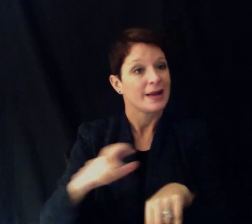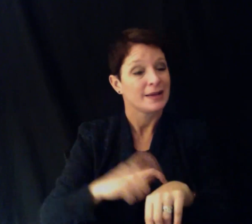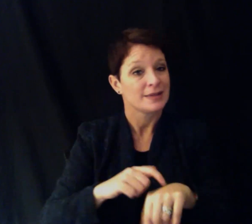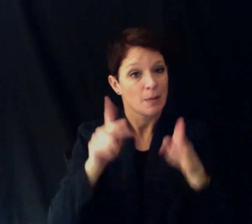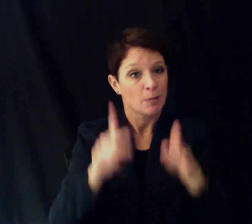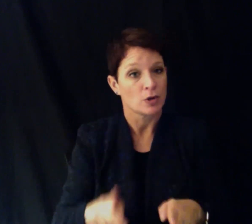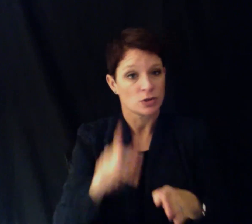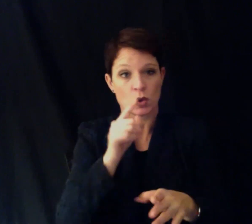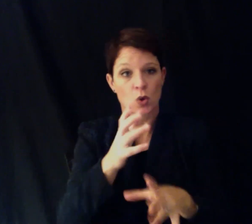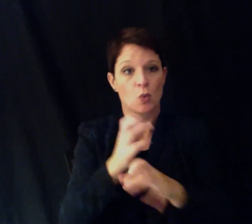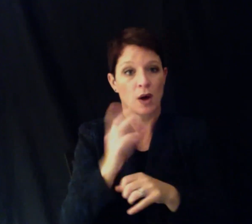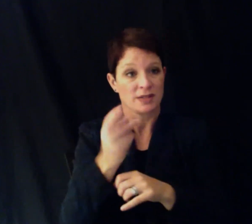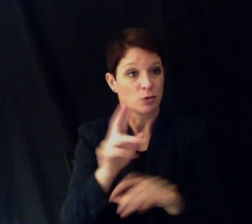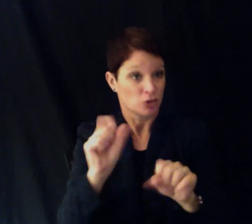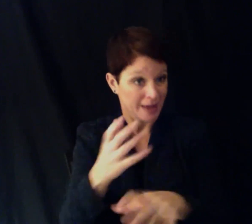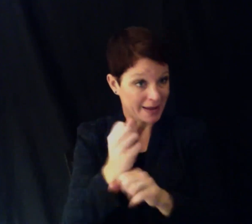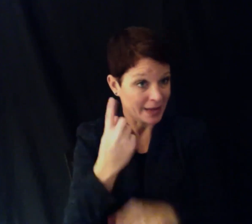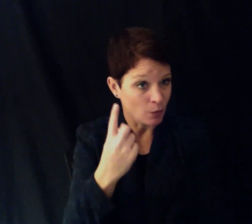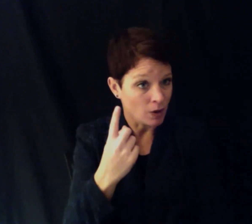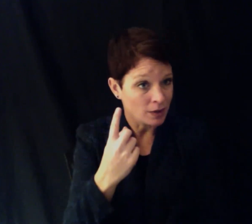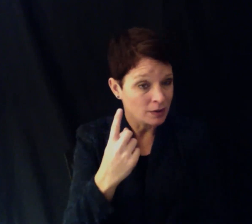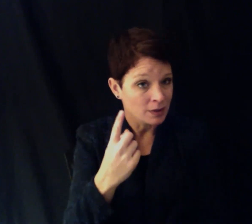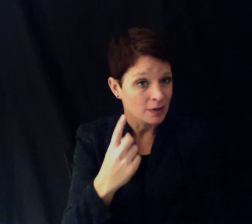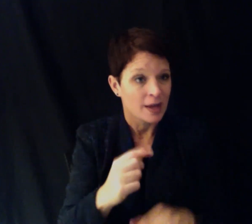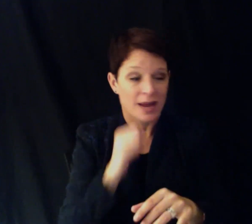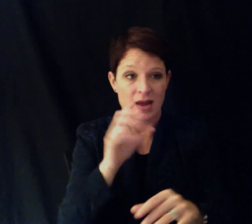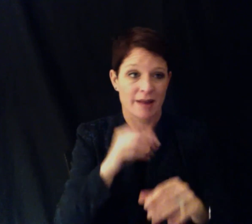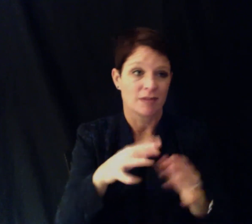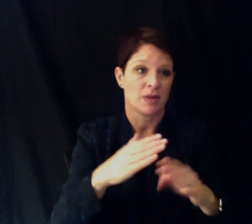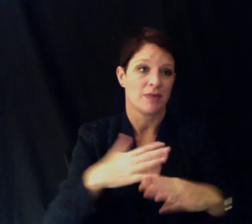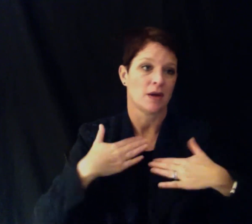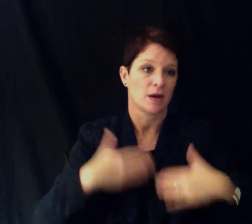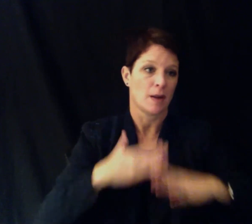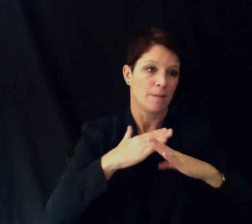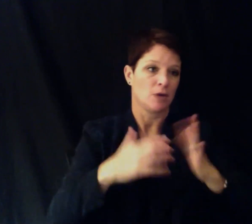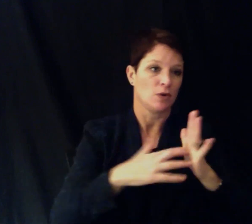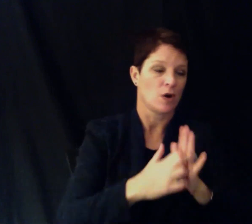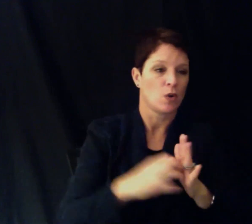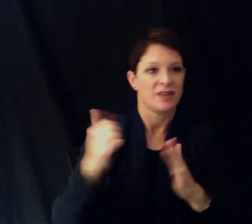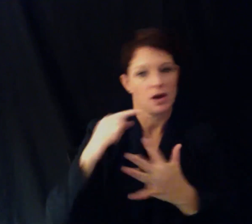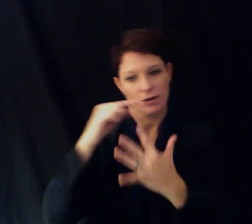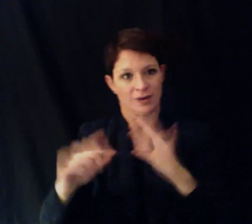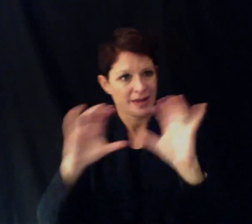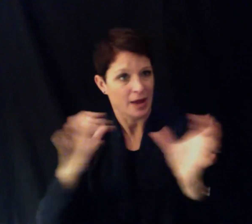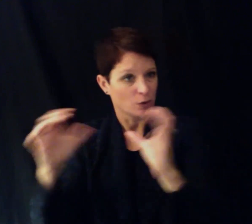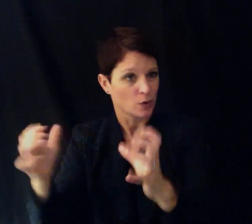wants a booster will be able to get one without kind of falling into the immunocompromised or other designated categories?